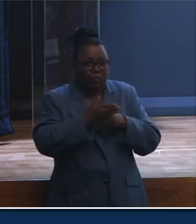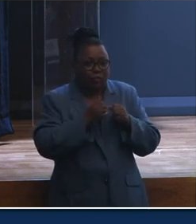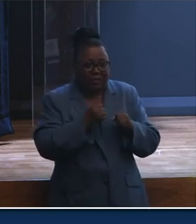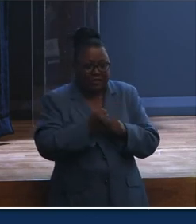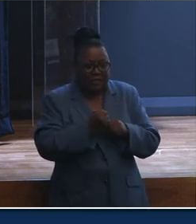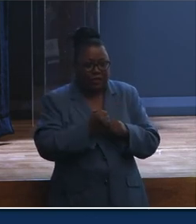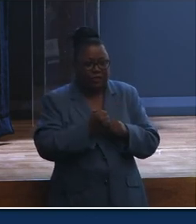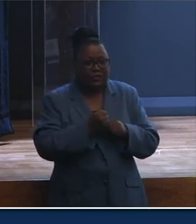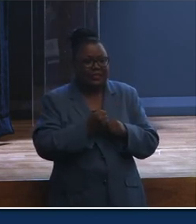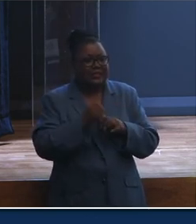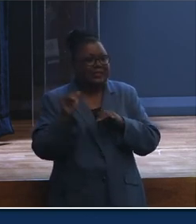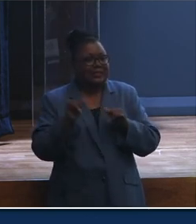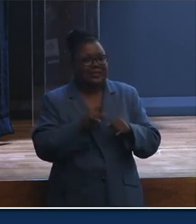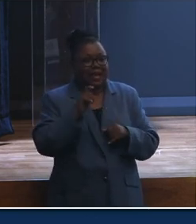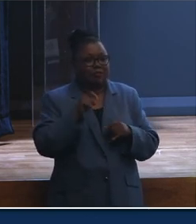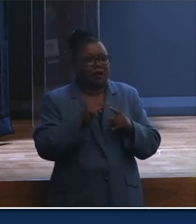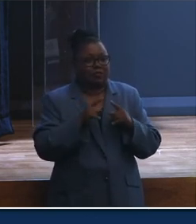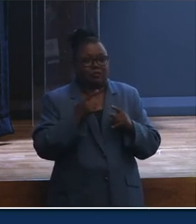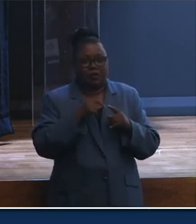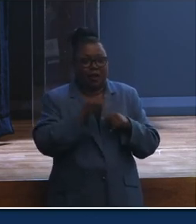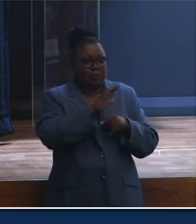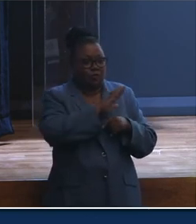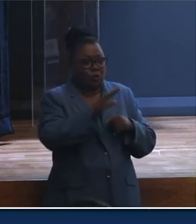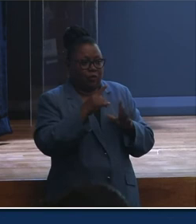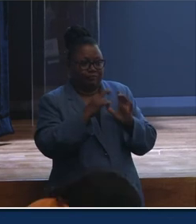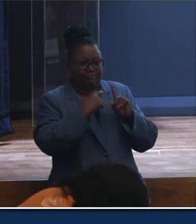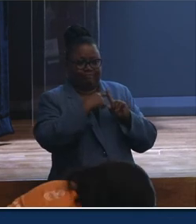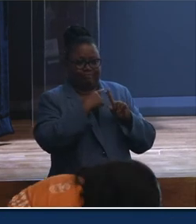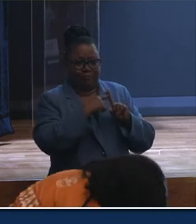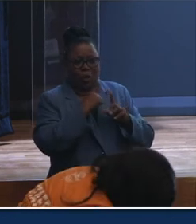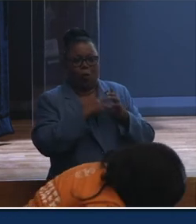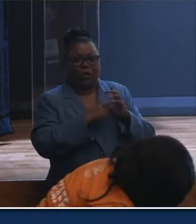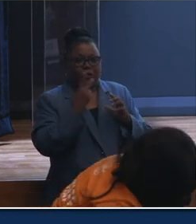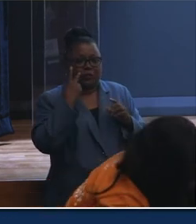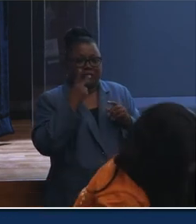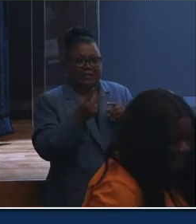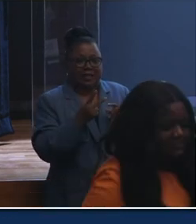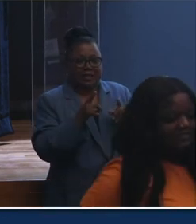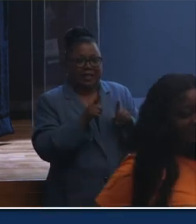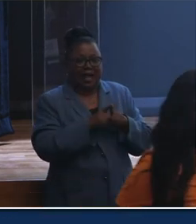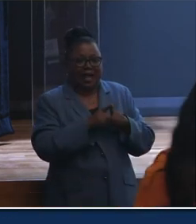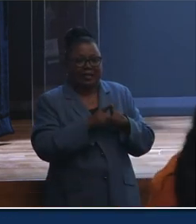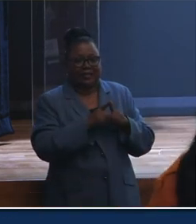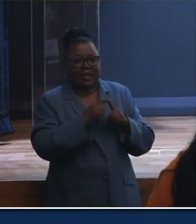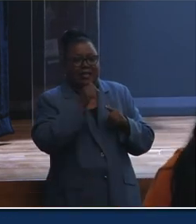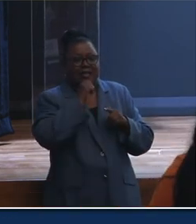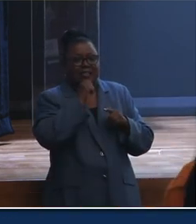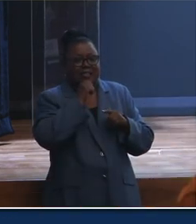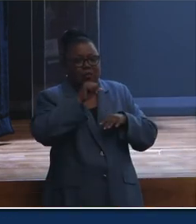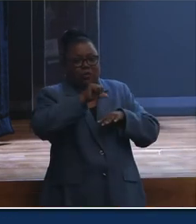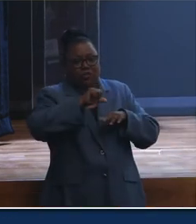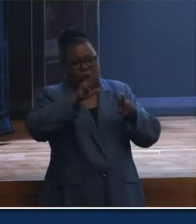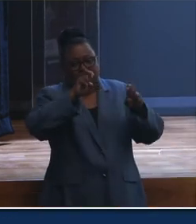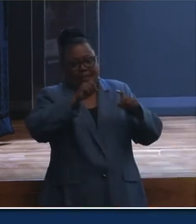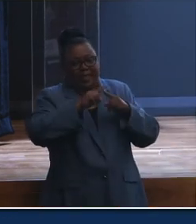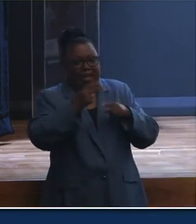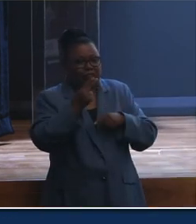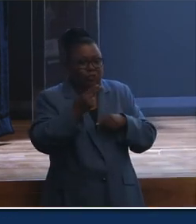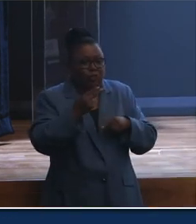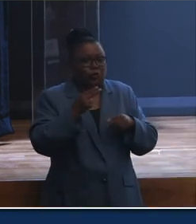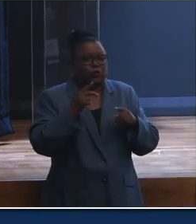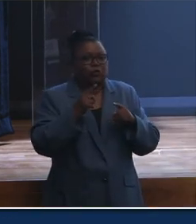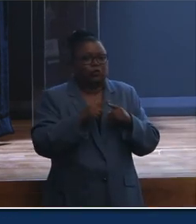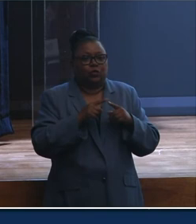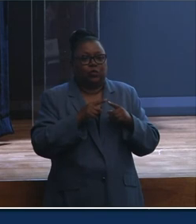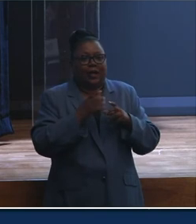years. Same question, but from your vantage point, what have you seen as kind of the secret sauce that they have used